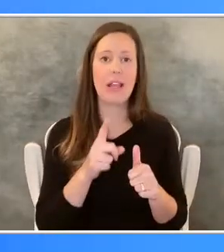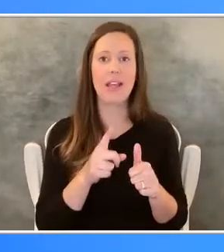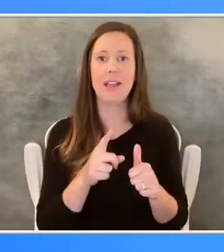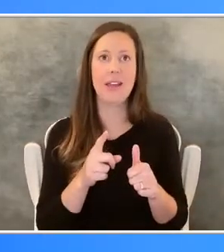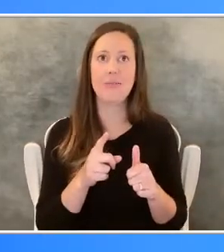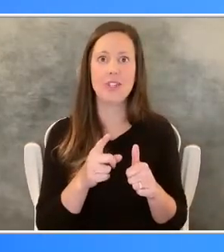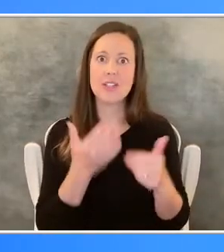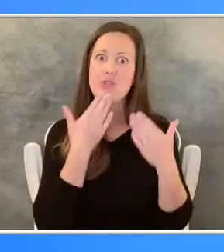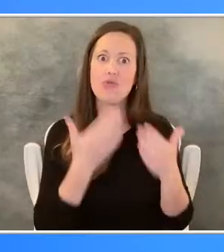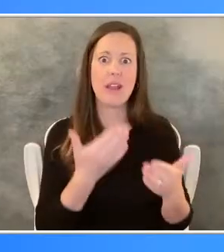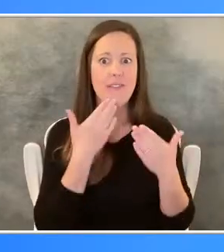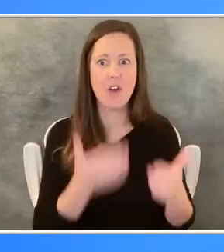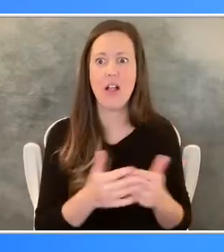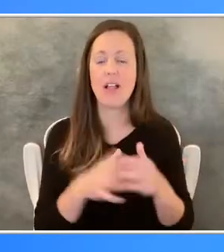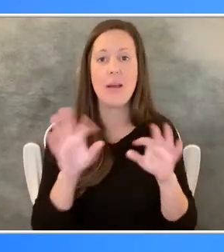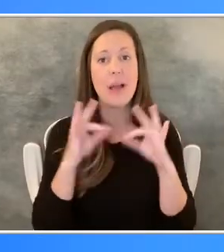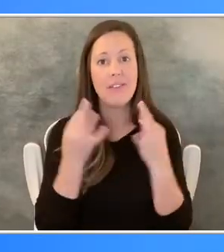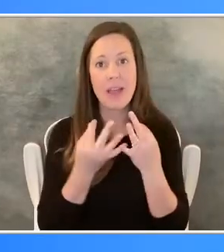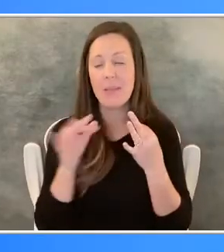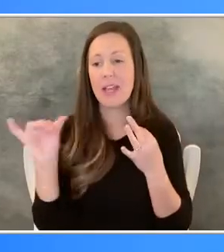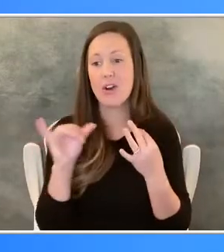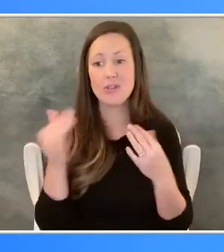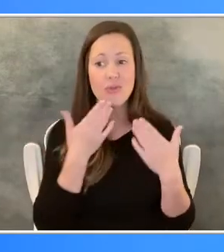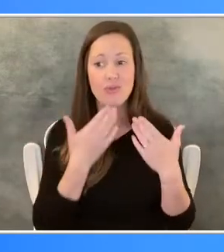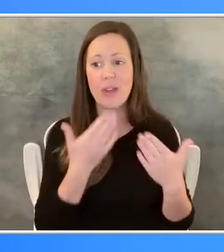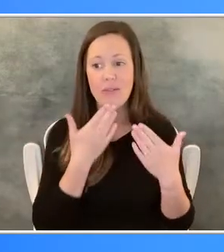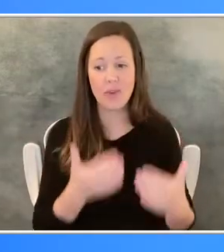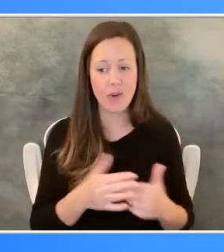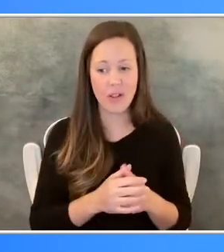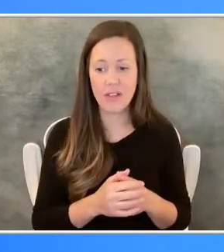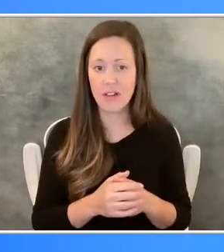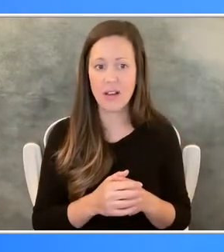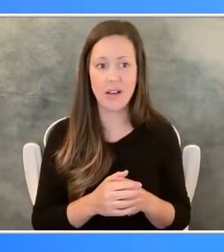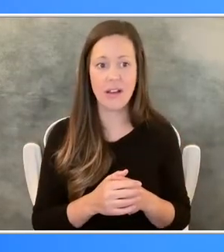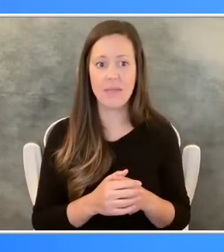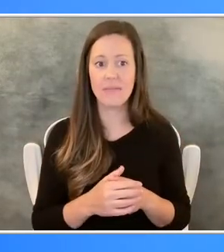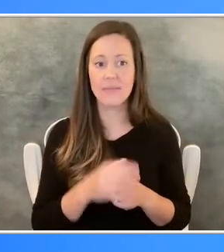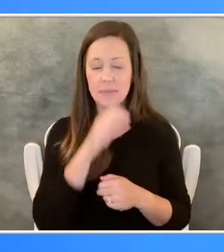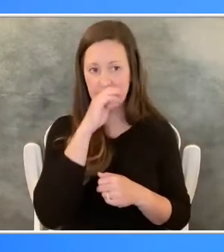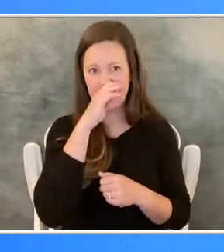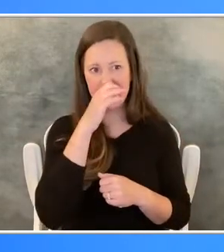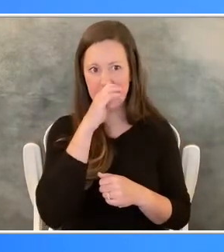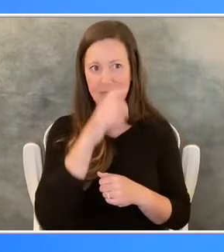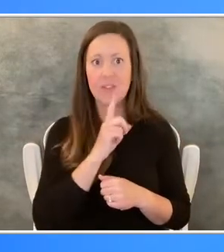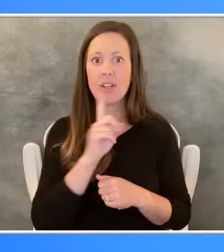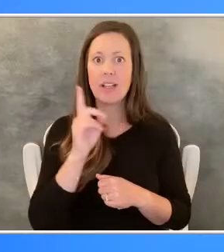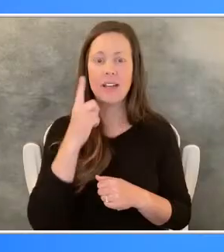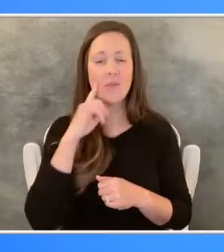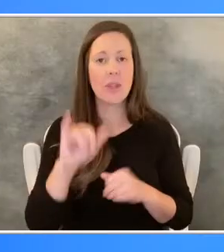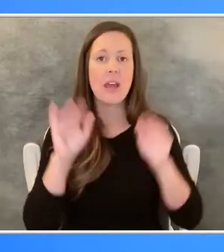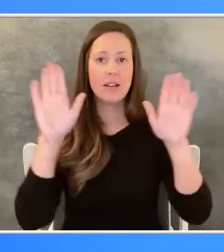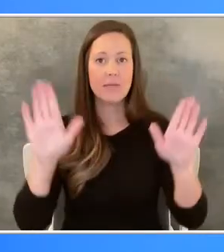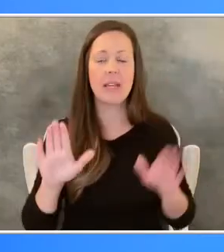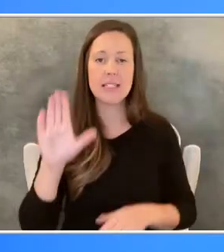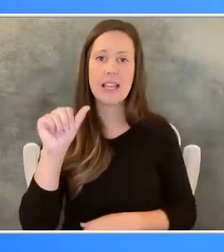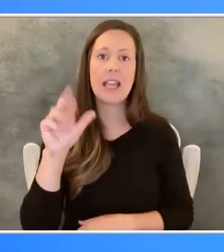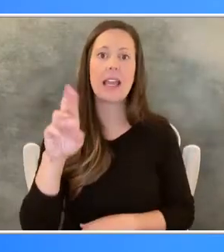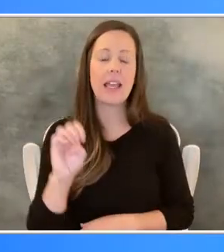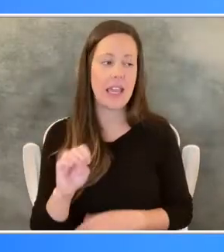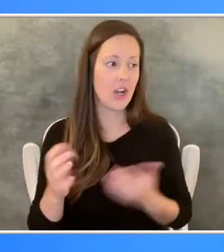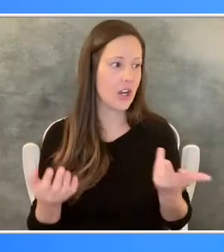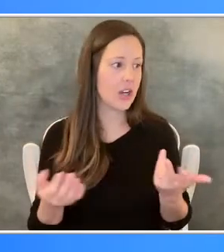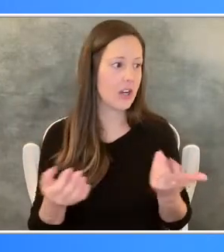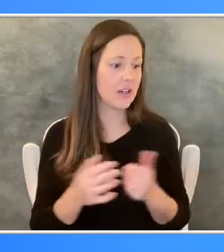We're grateful for the incredible care we received at KU Medical